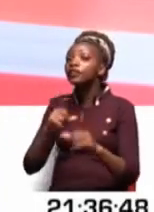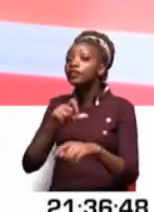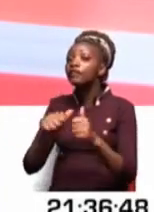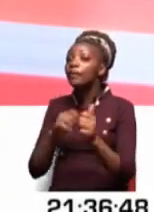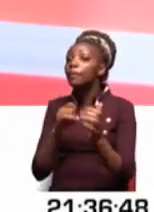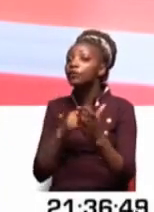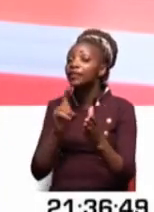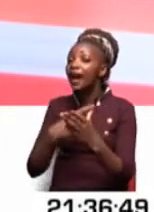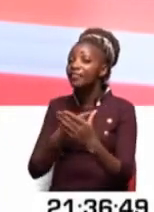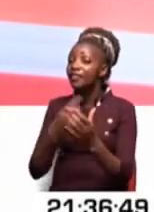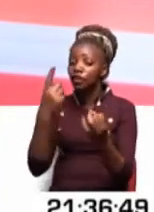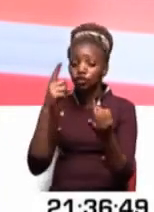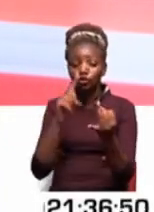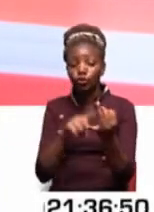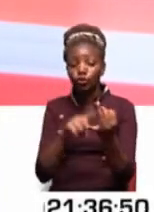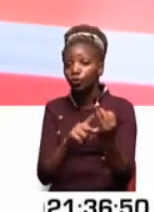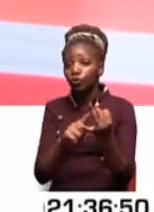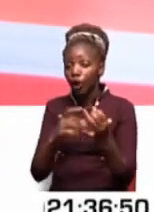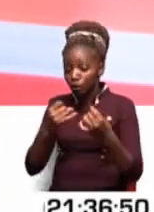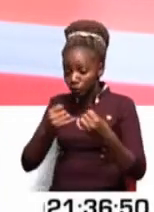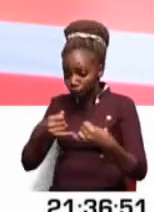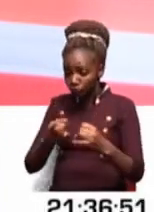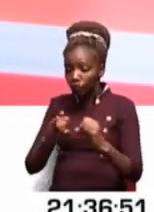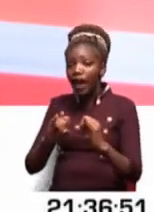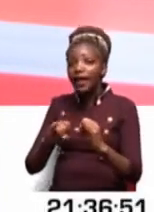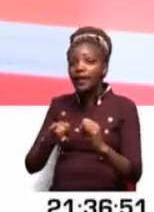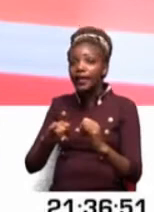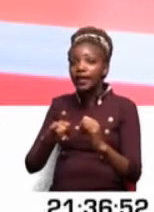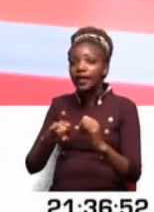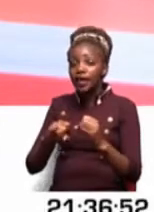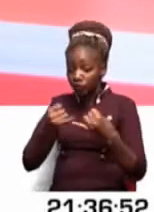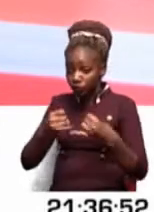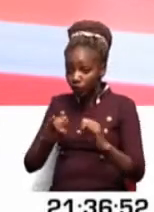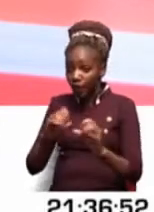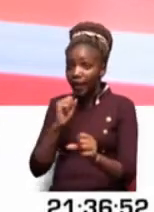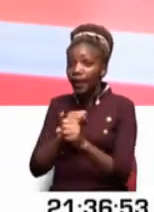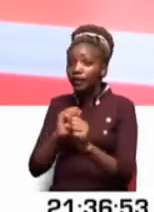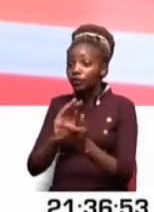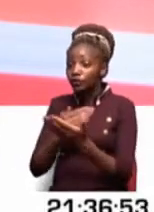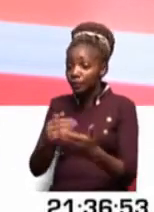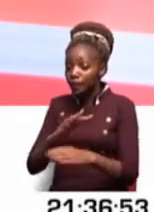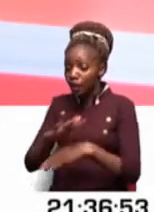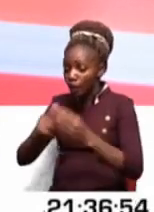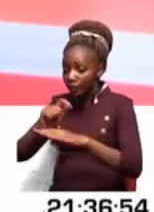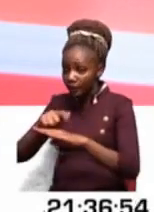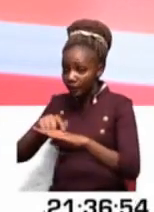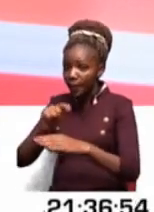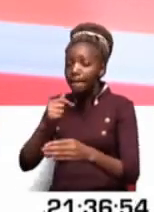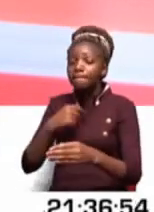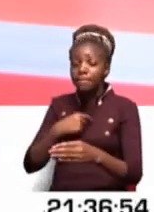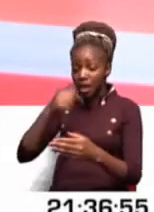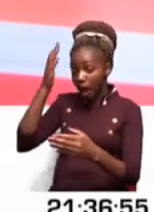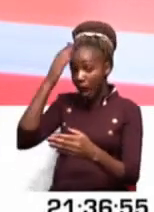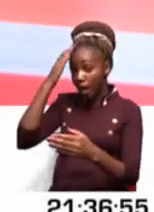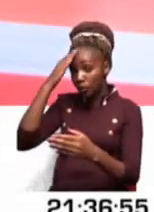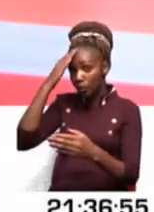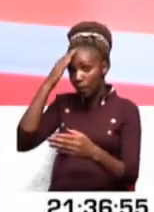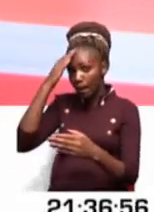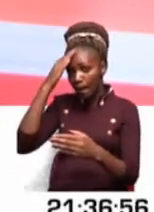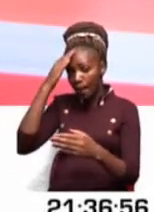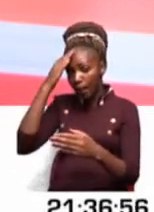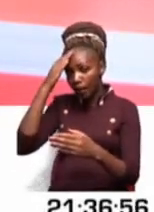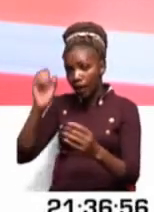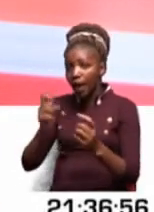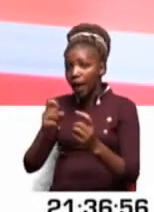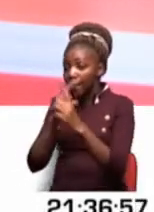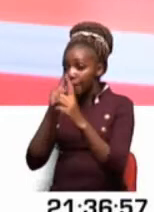two is try and do something on a daily basis. I know we, it's really the question that, the rhetorical question that was